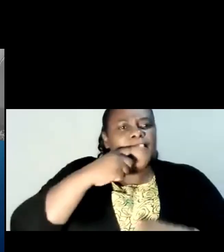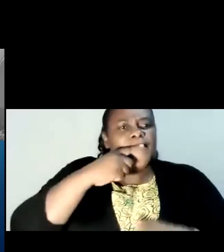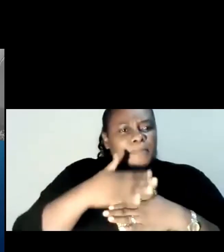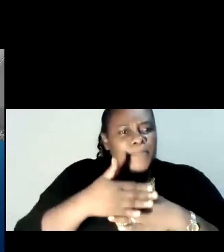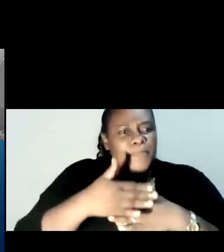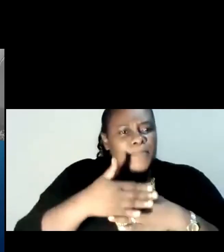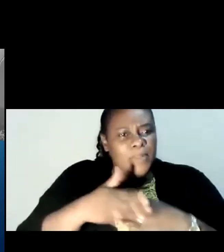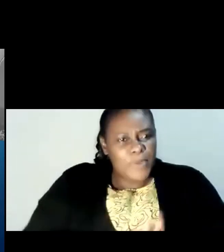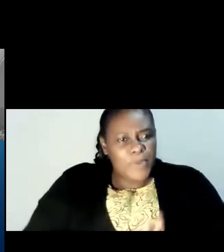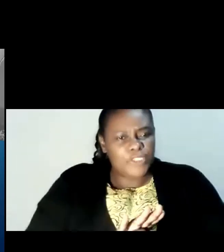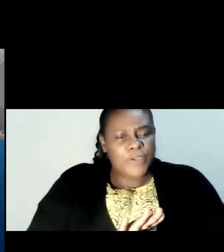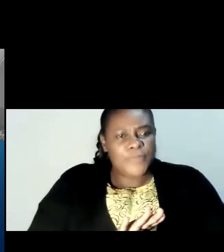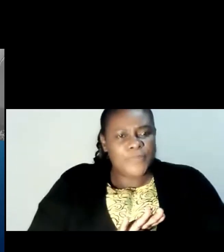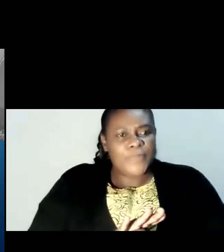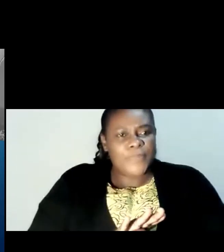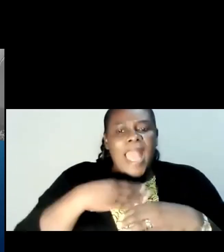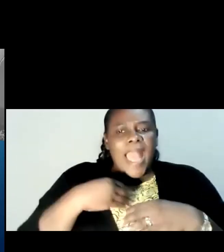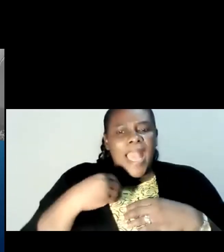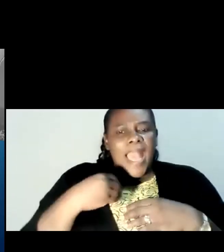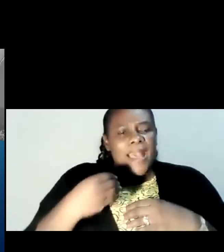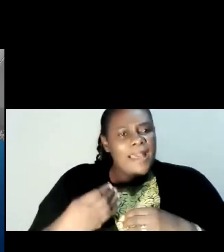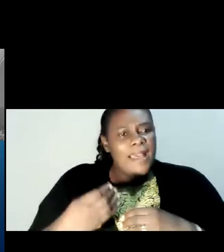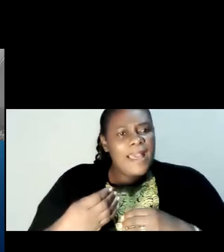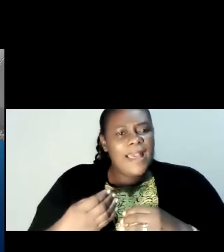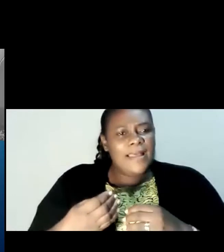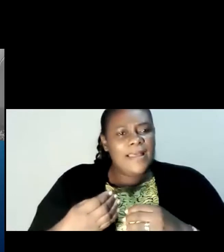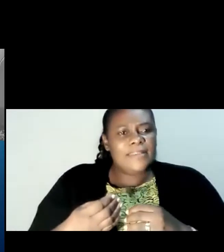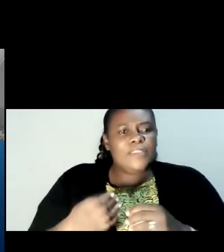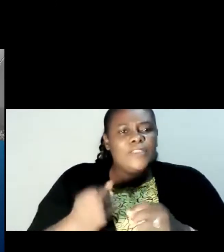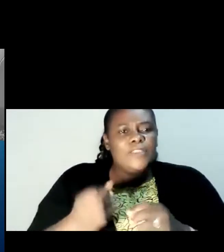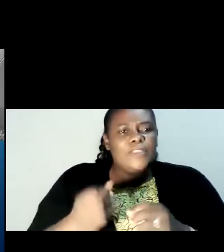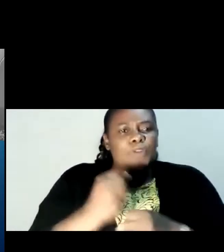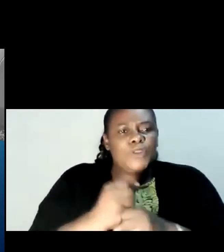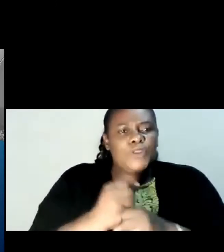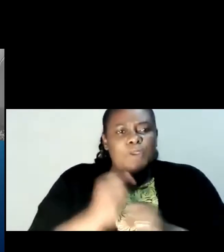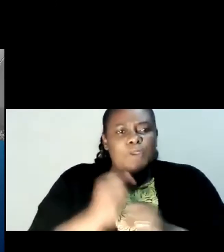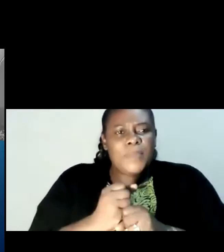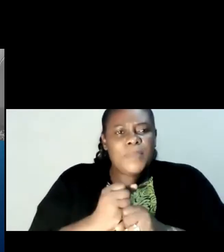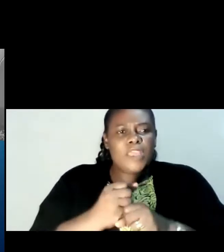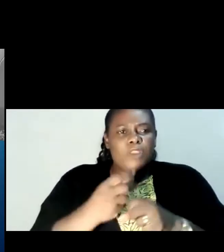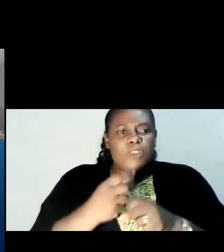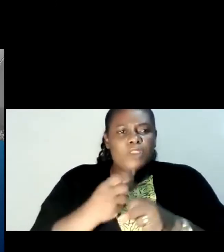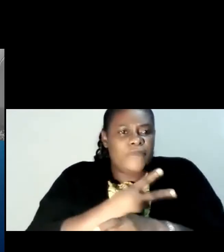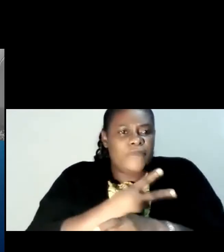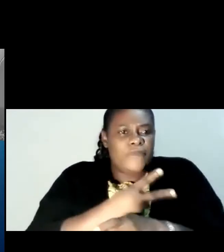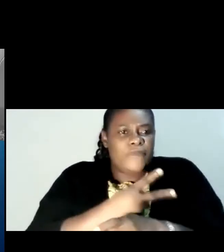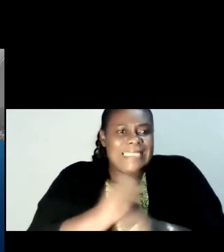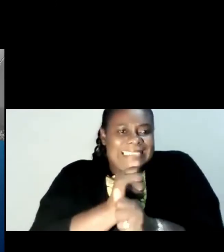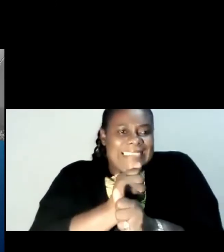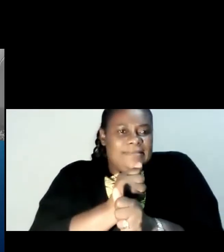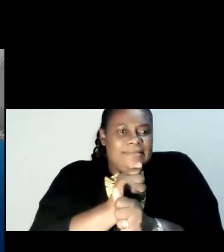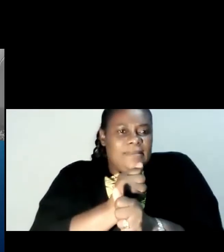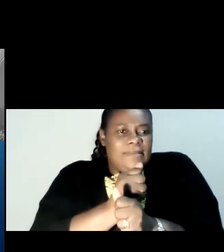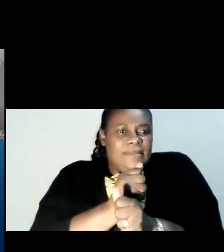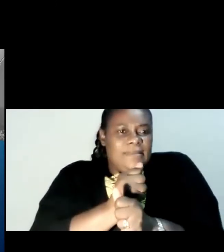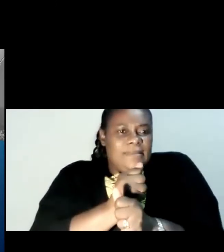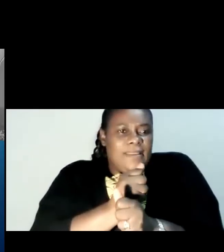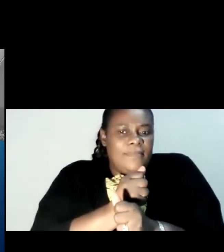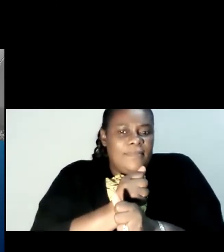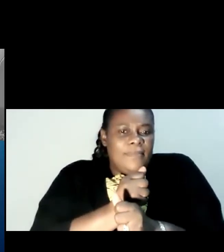fat can lead to stiffening of our arteries, which can cause our blood pressure levels to go up.